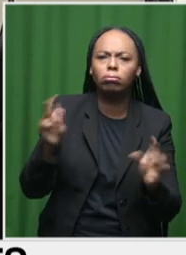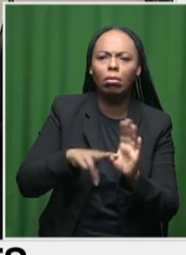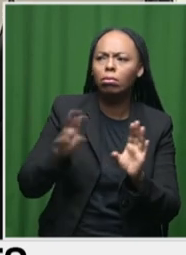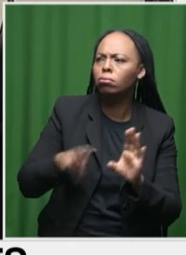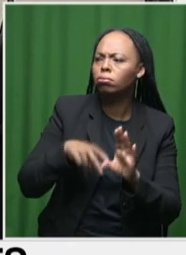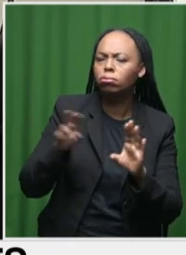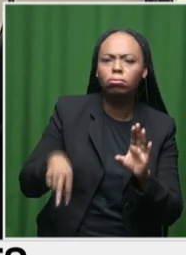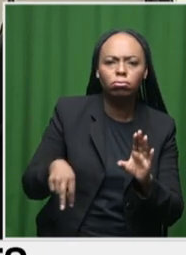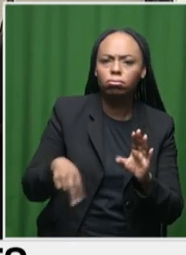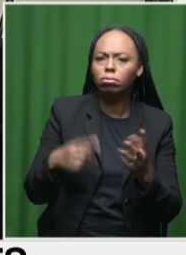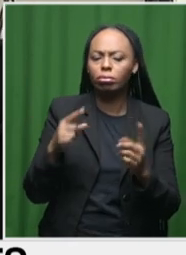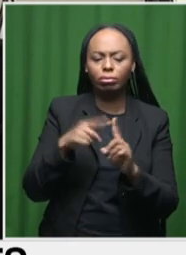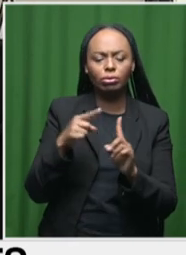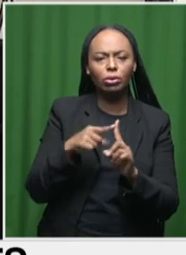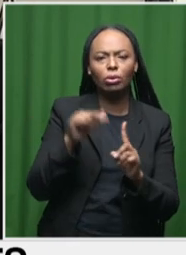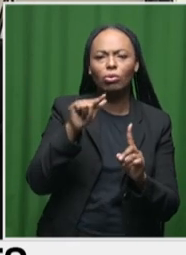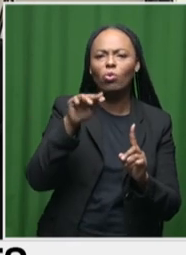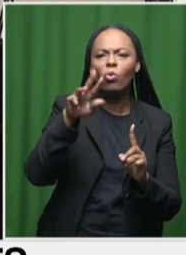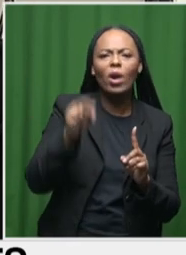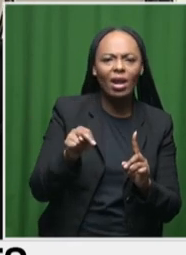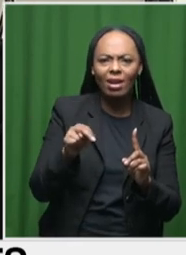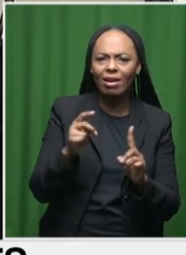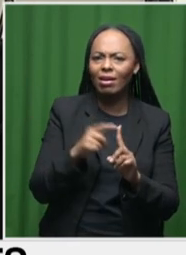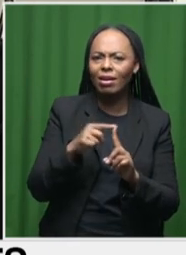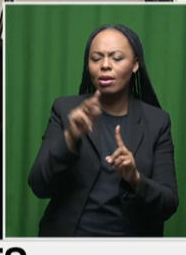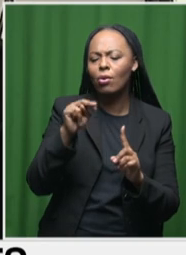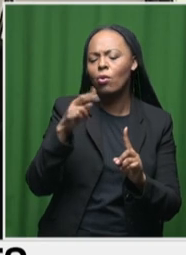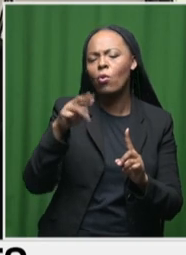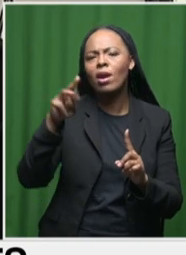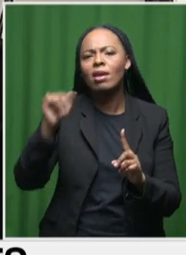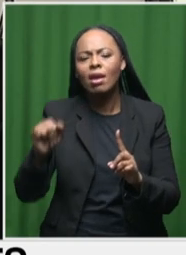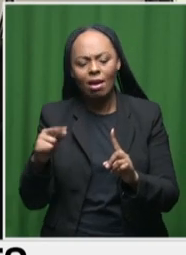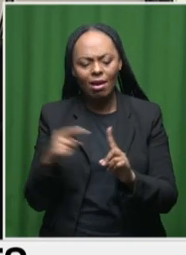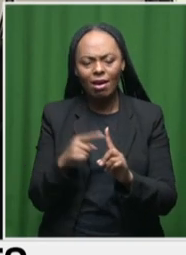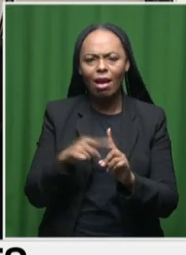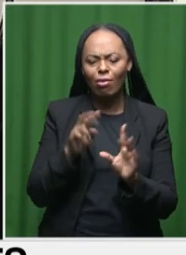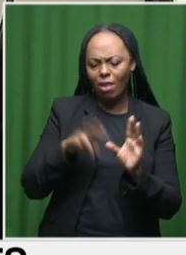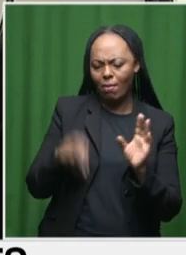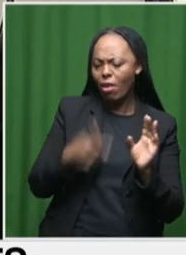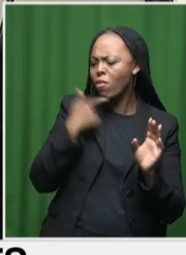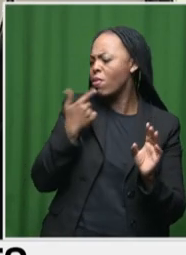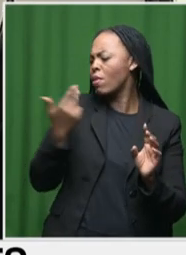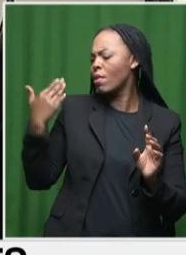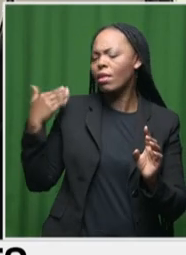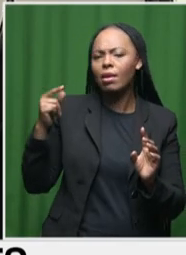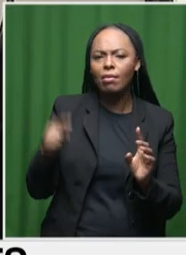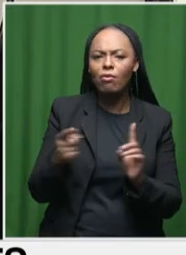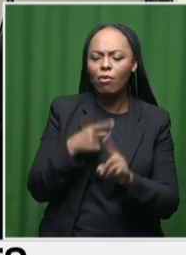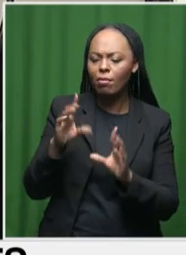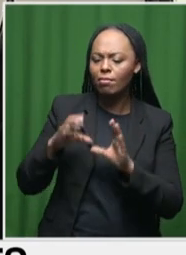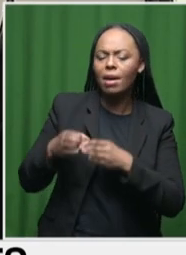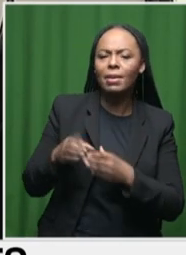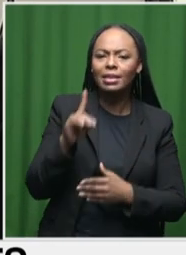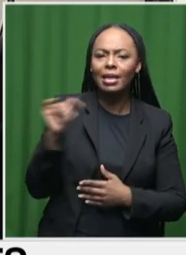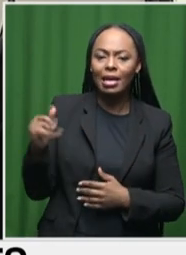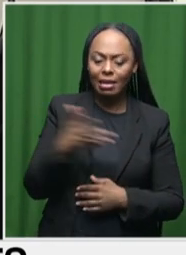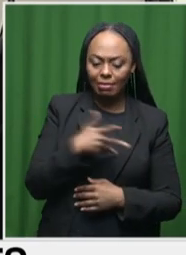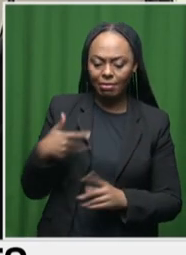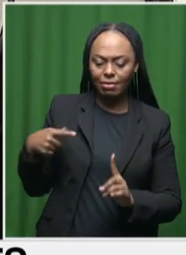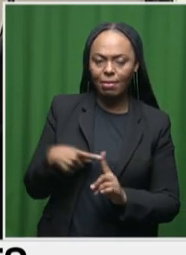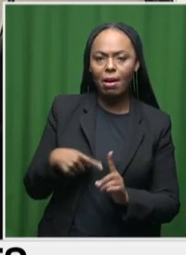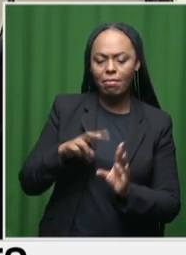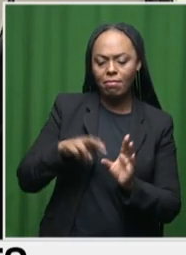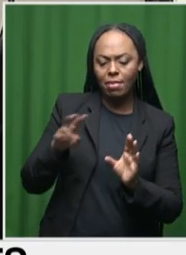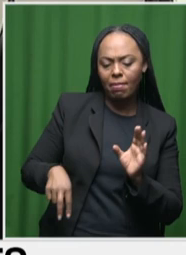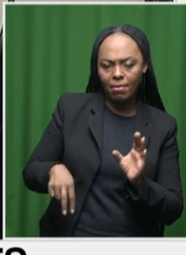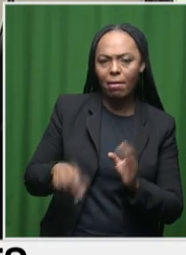take, for example, Gwen Ngwenya, the latest person to resign from the party. It was said that she resigned a couple of months ago and